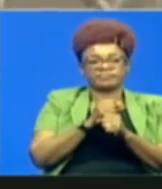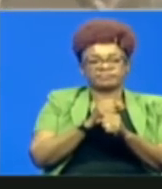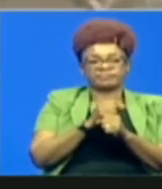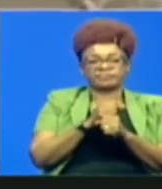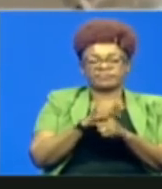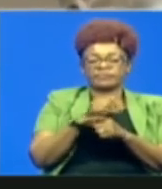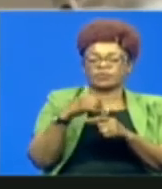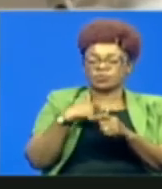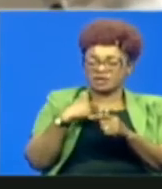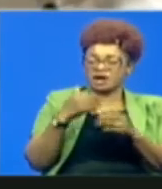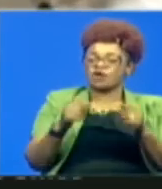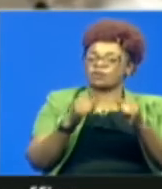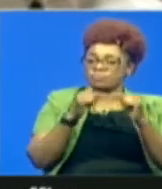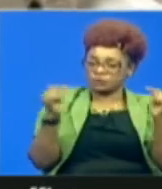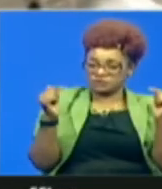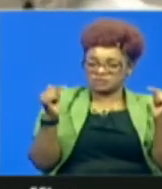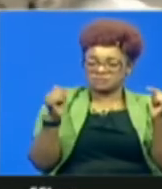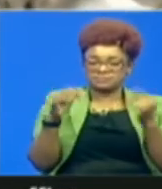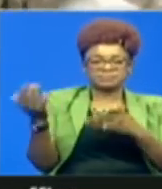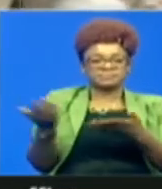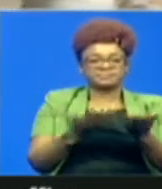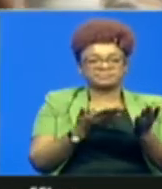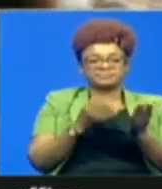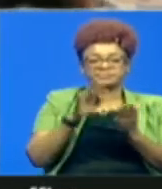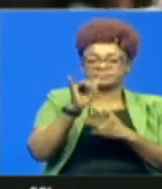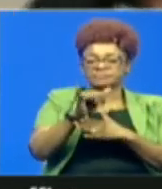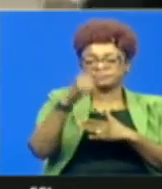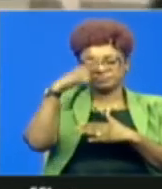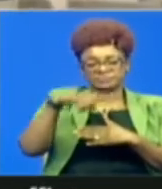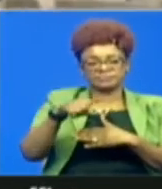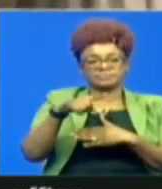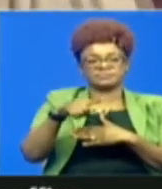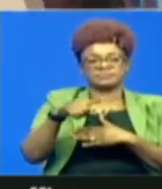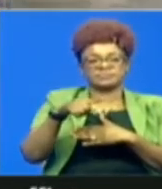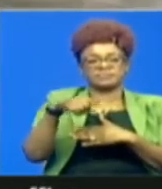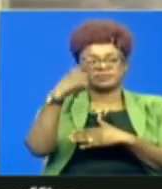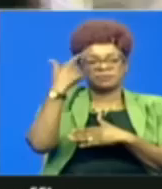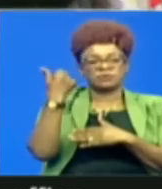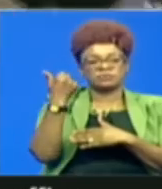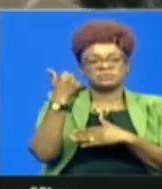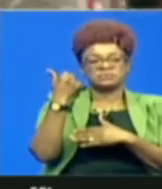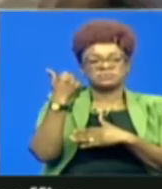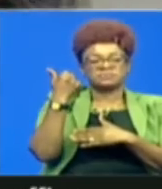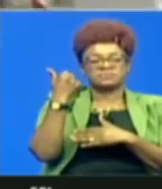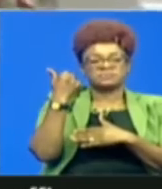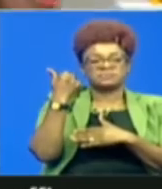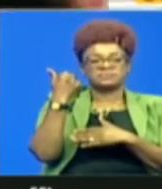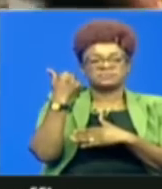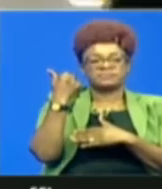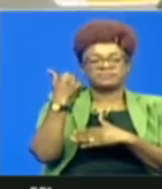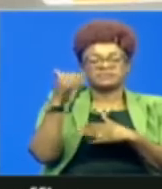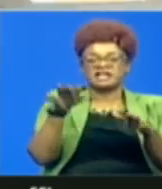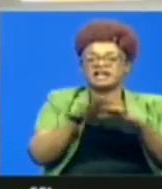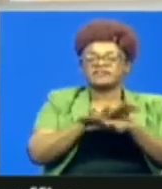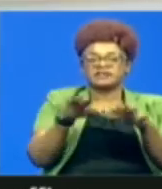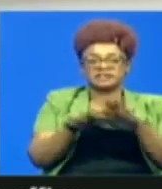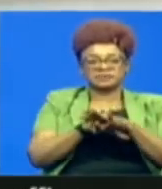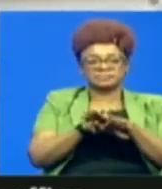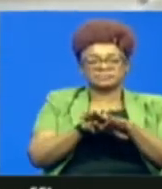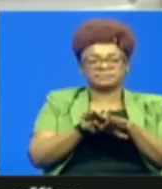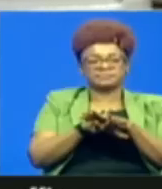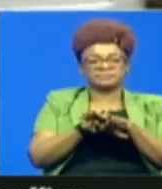seriously opposing, the introduction of that policy, because the whole thing is